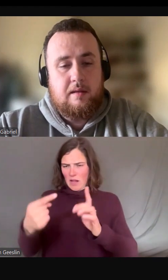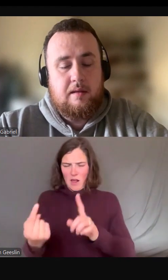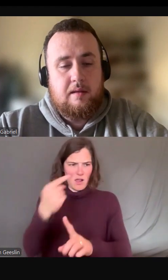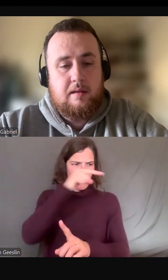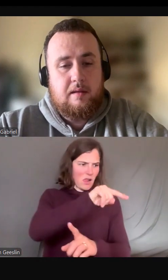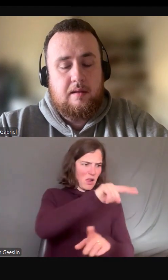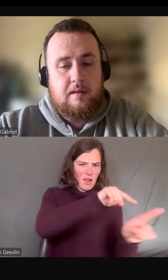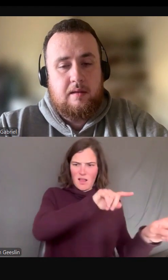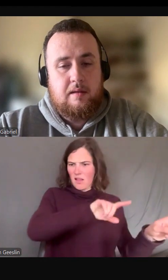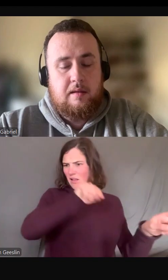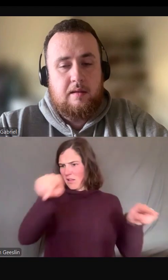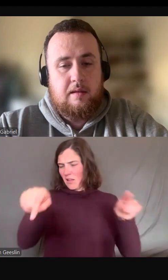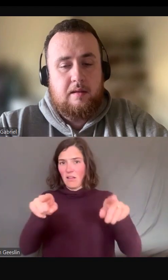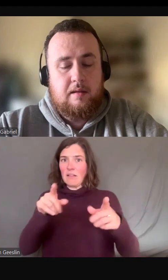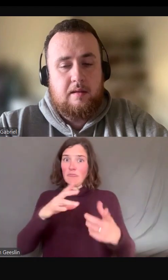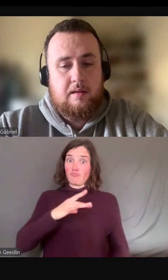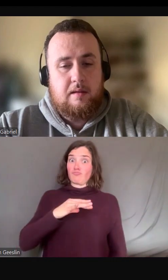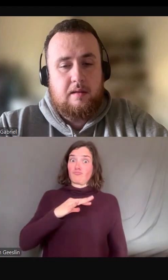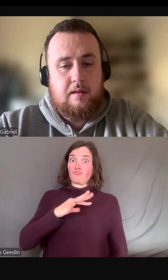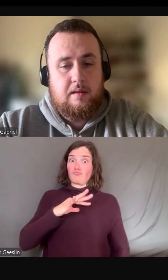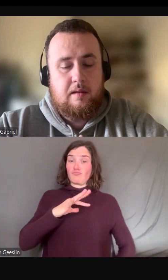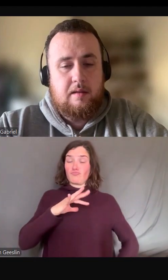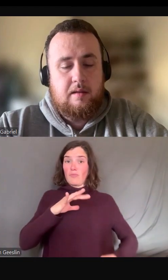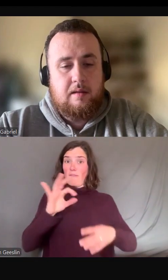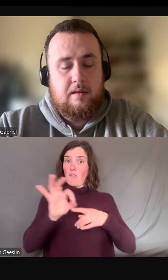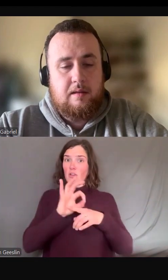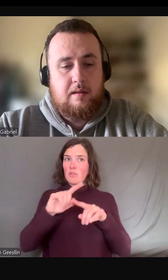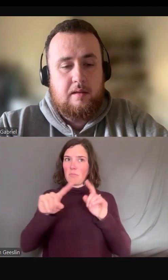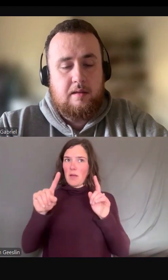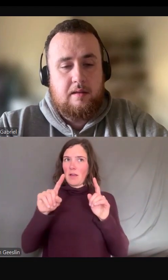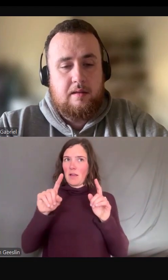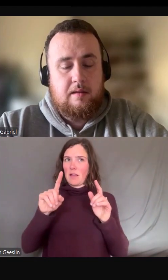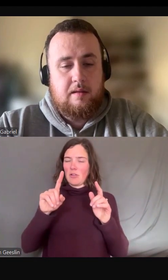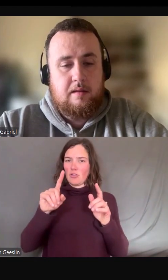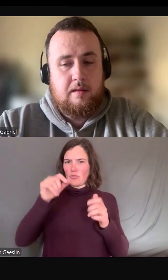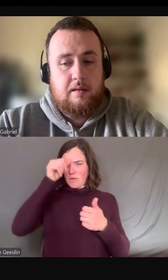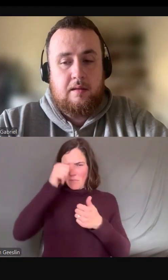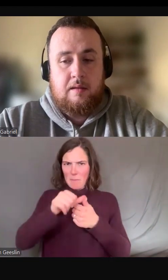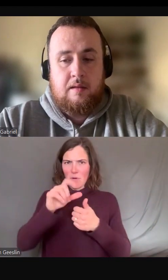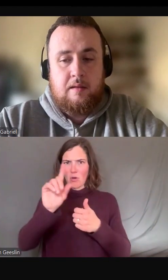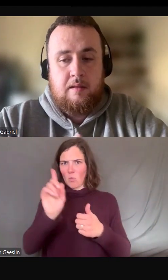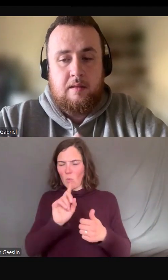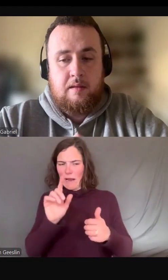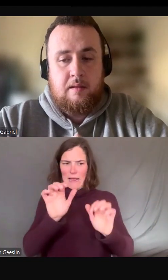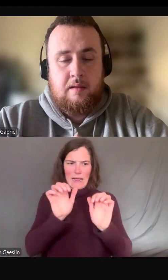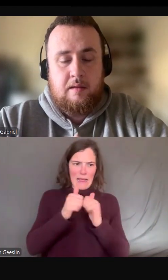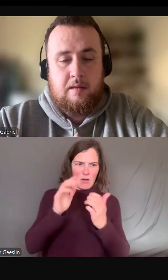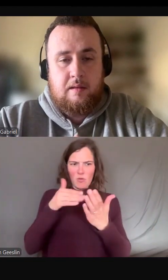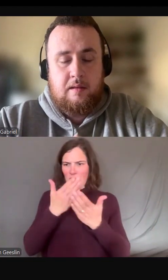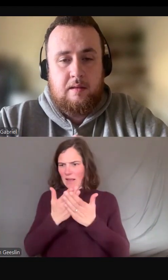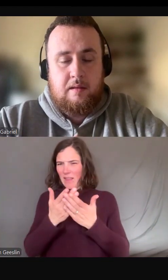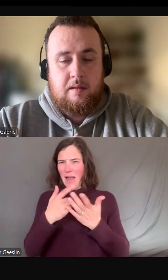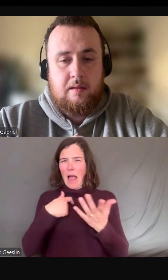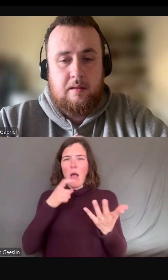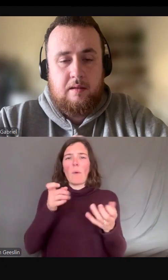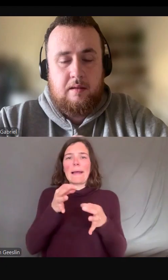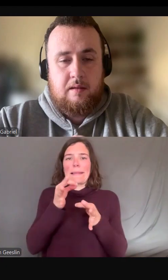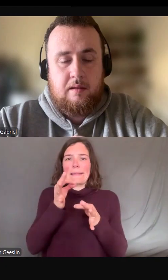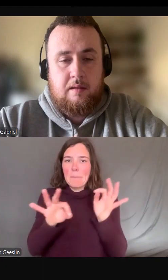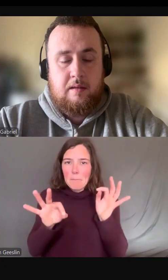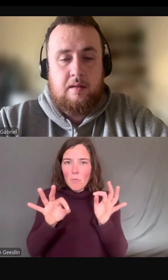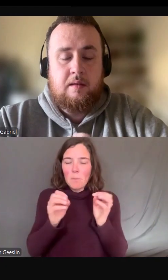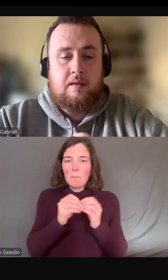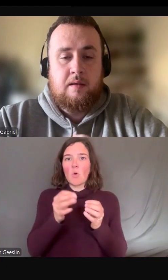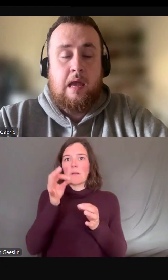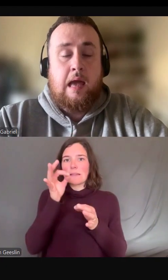things are very, very cool, but again, to get back and stop here, go over there, I just need a simple version of the